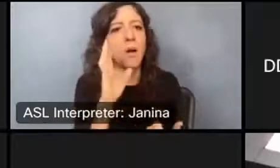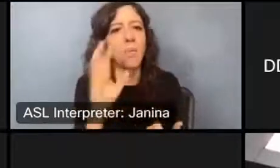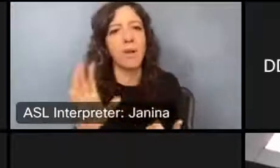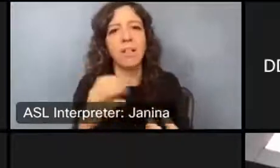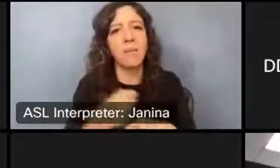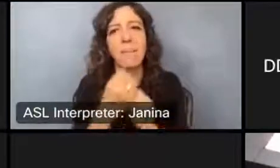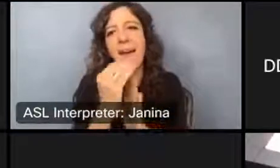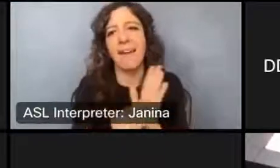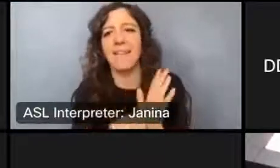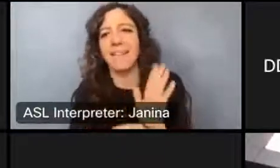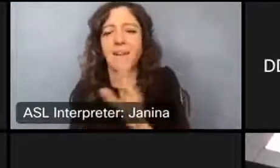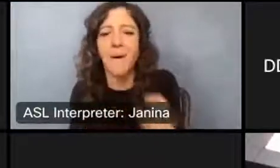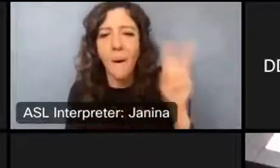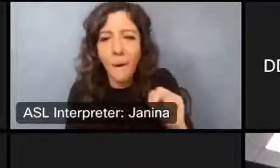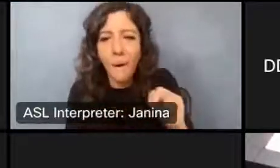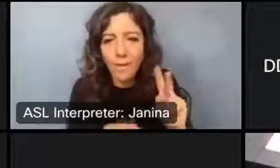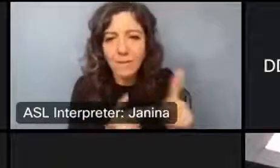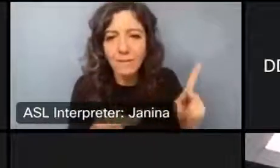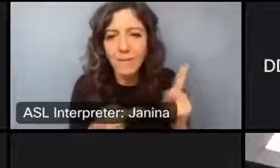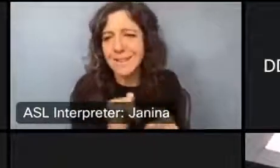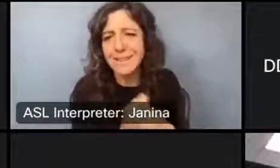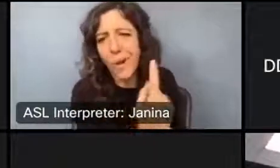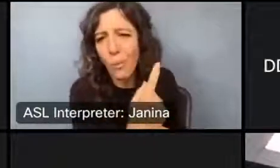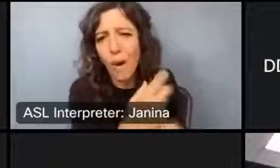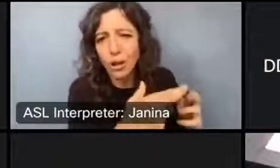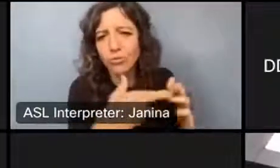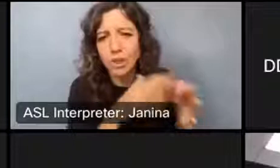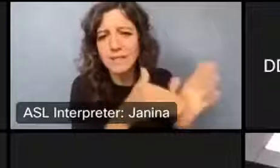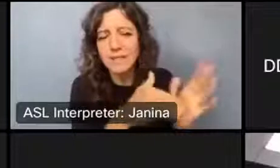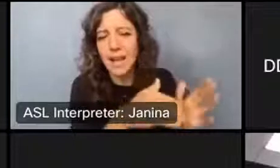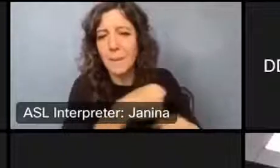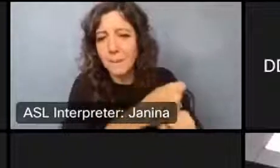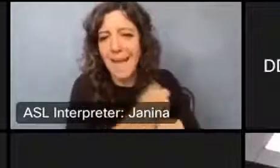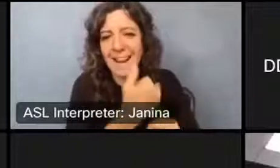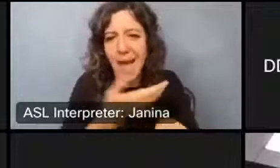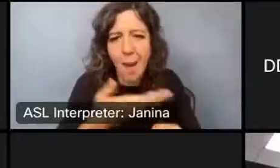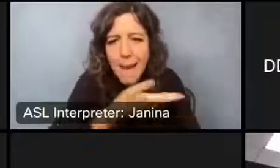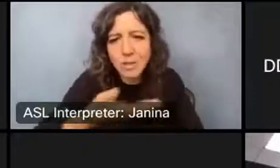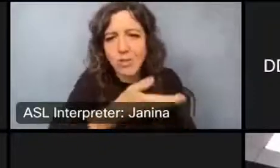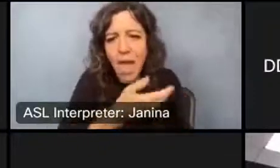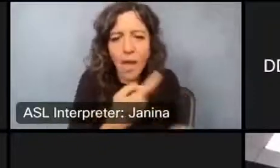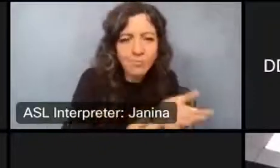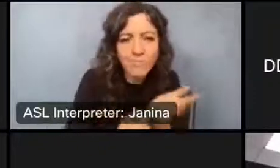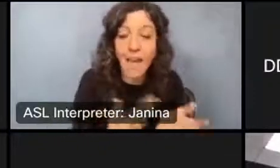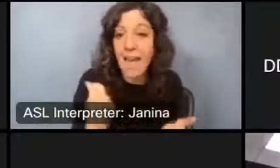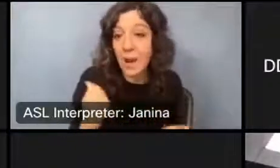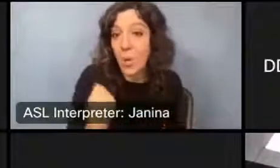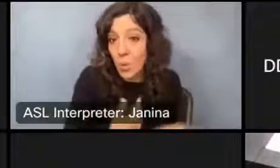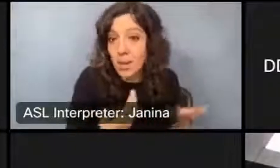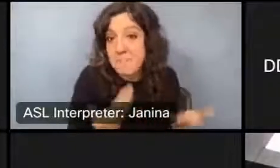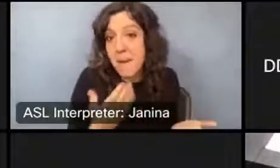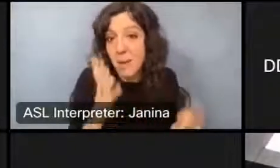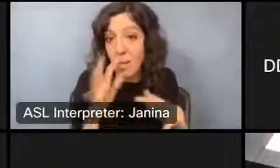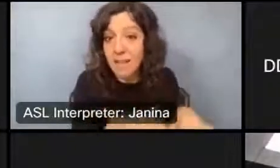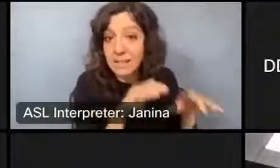version that was developed by one of the regional centers and is kind of being sent around. And I think we're going to look at adopting this. And so I wanted to share it